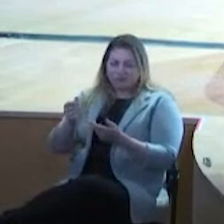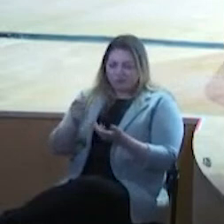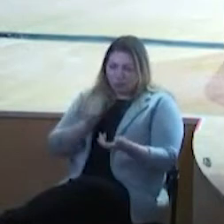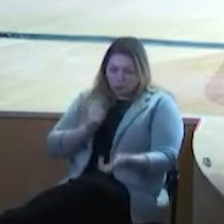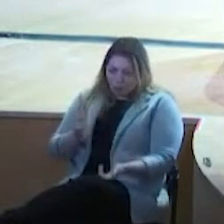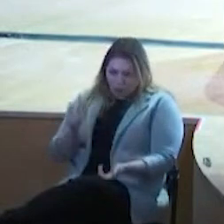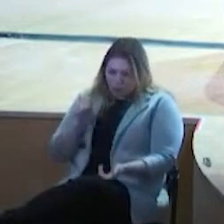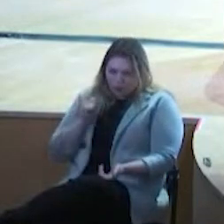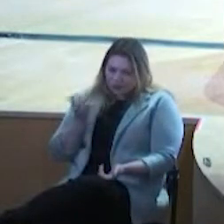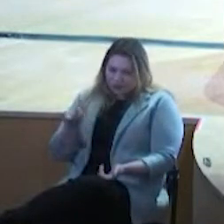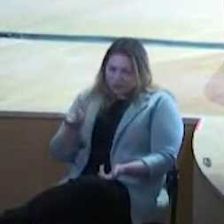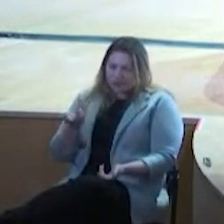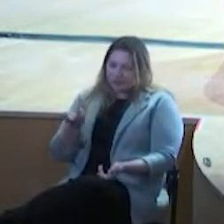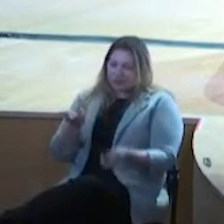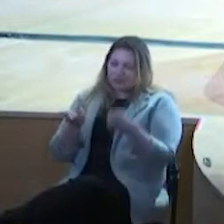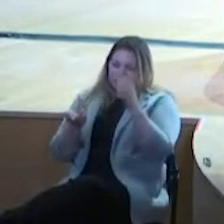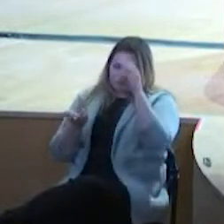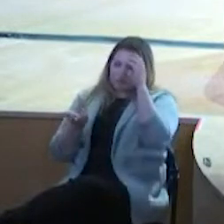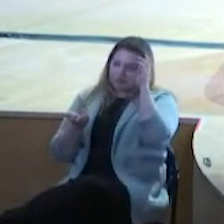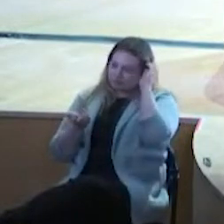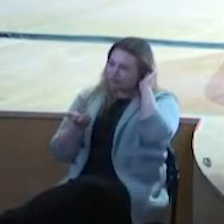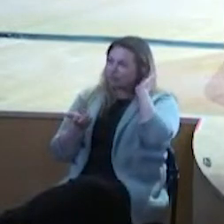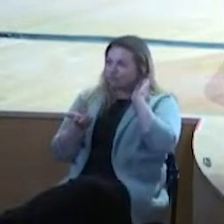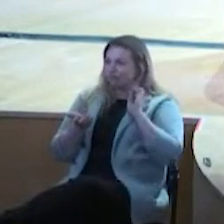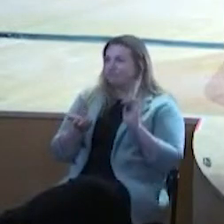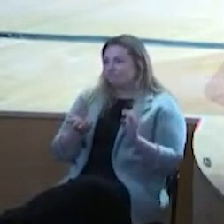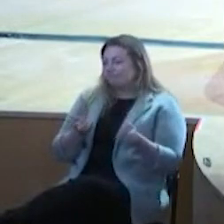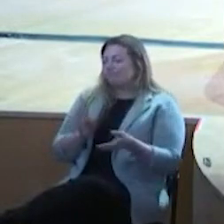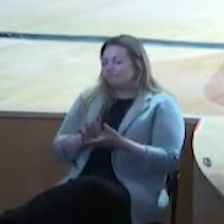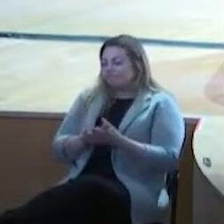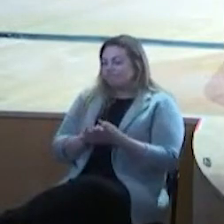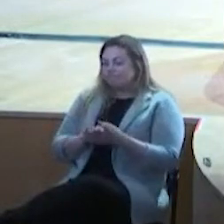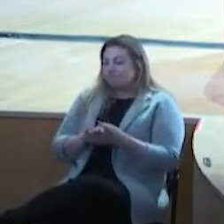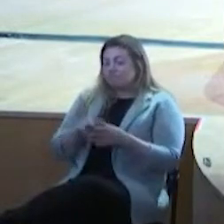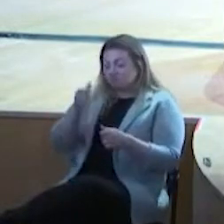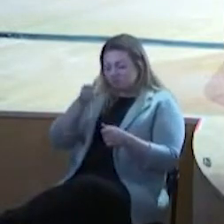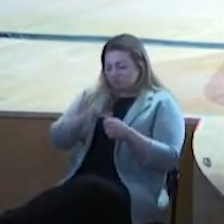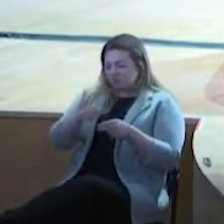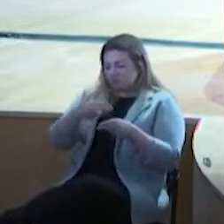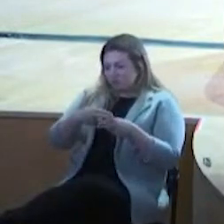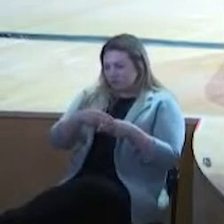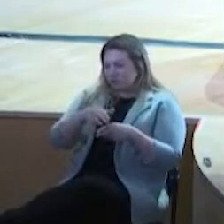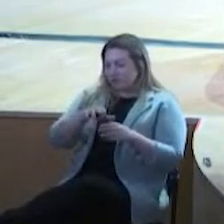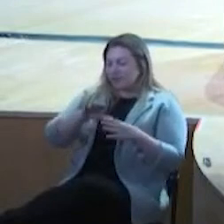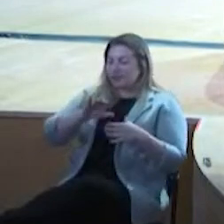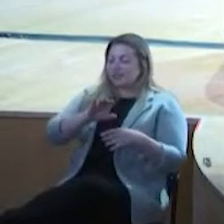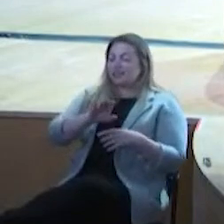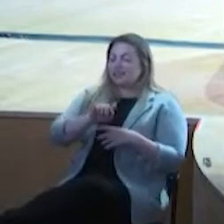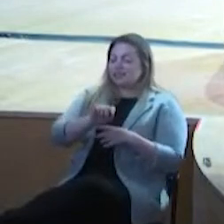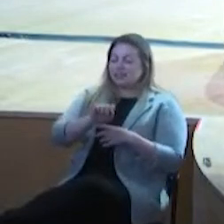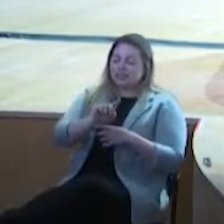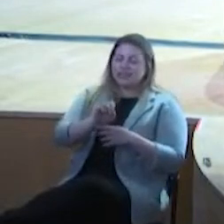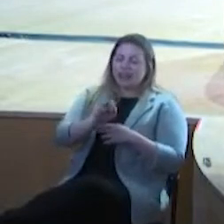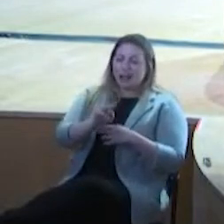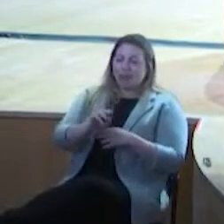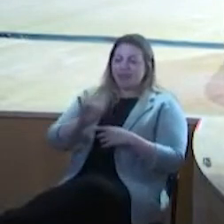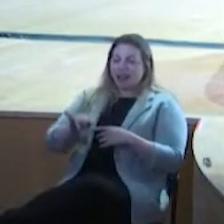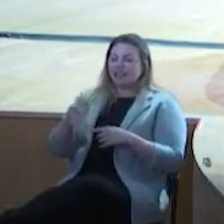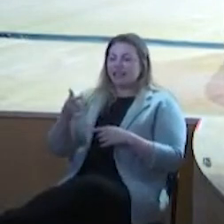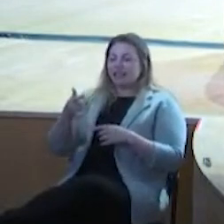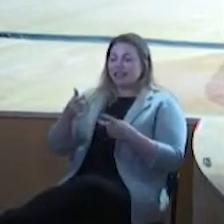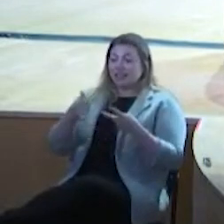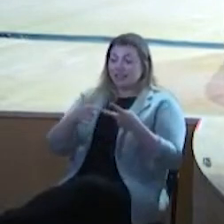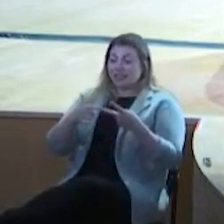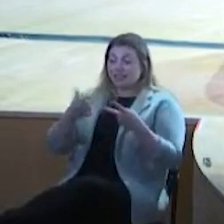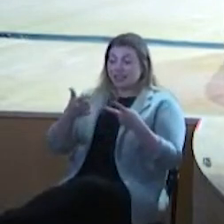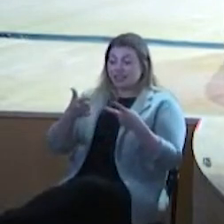It's not going to go away. And I remember the name of the dam, and that's Glen Canyon Dam. Sorry, I wanted to say